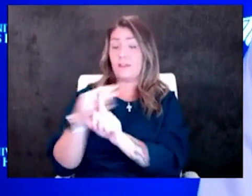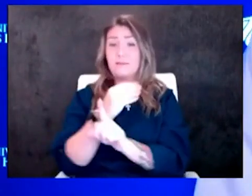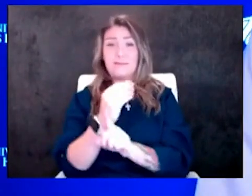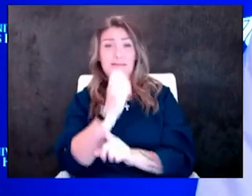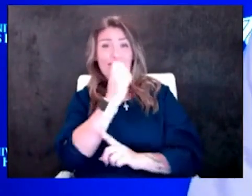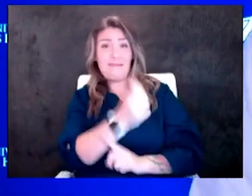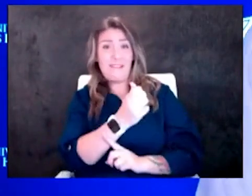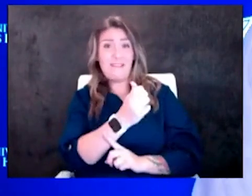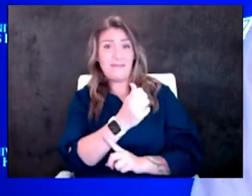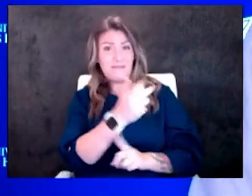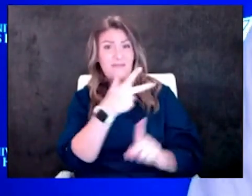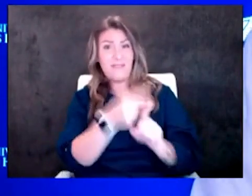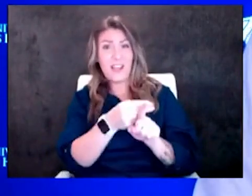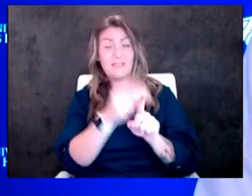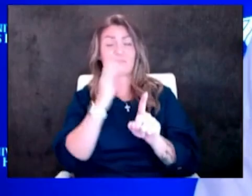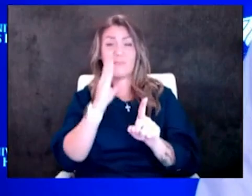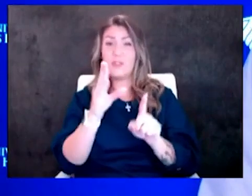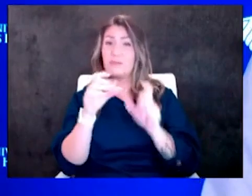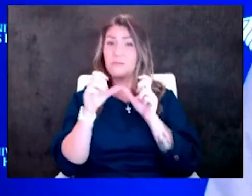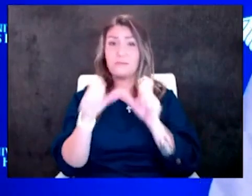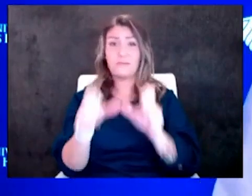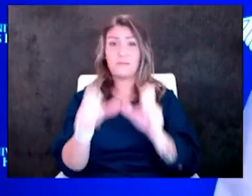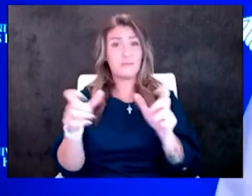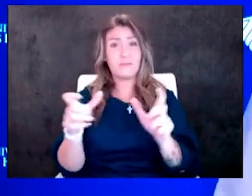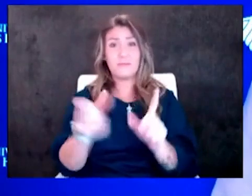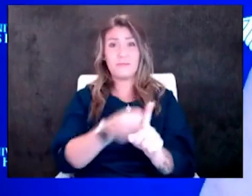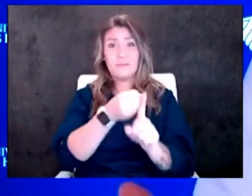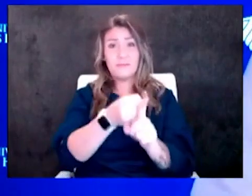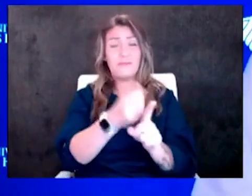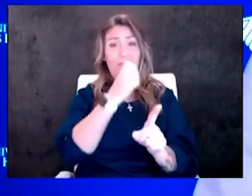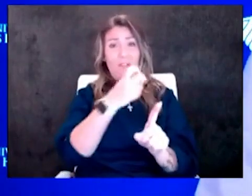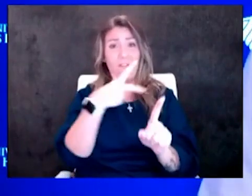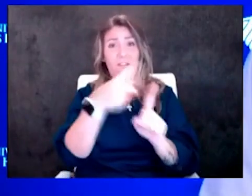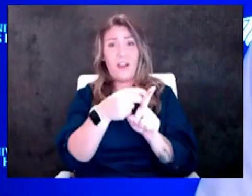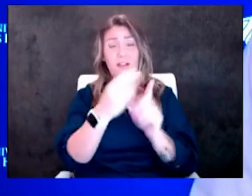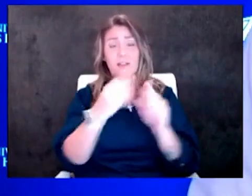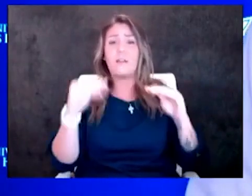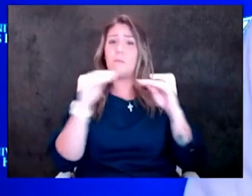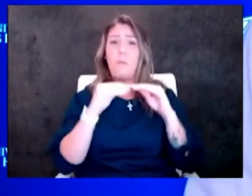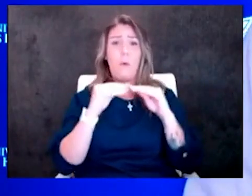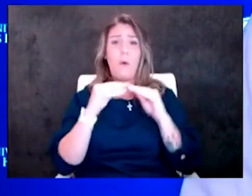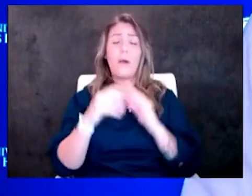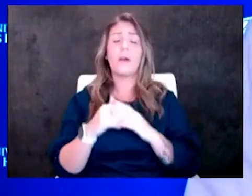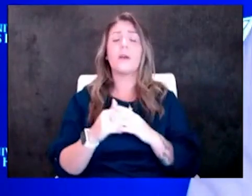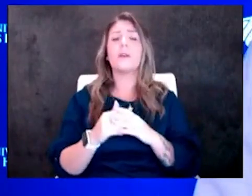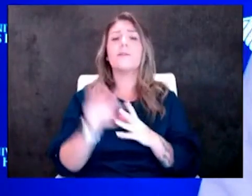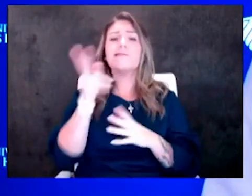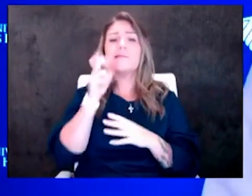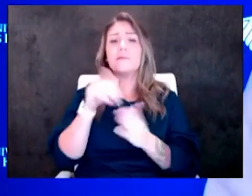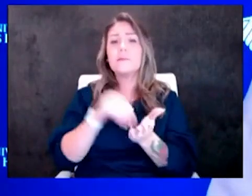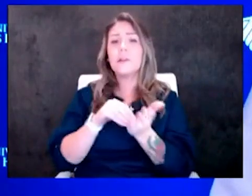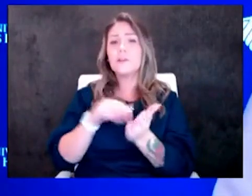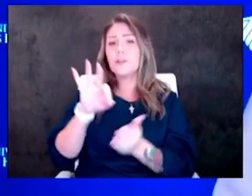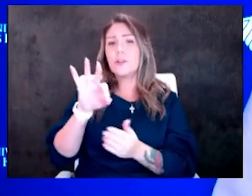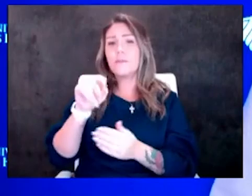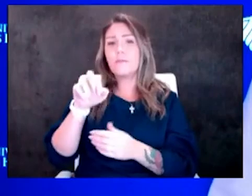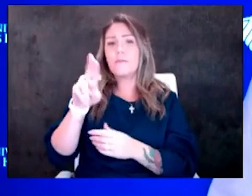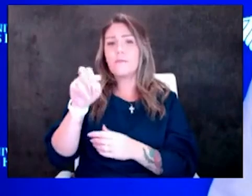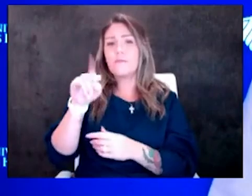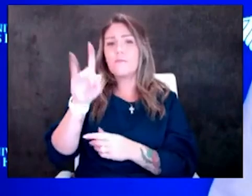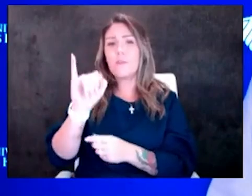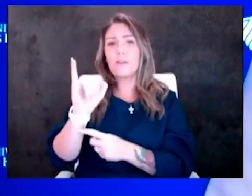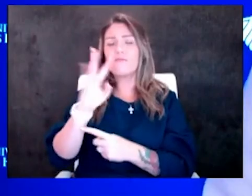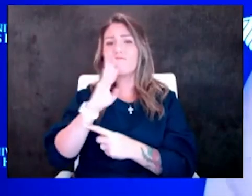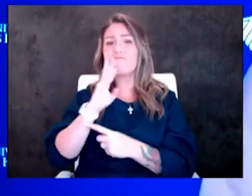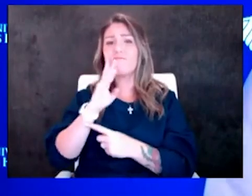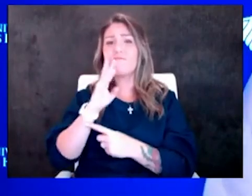going to continue to impact the unvaccinated much more. We heard Dr. Fauci talk yesterday how likely by next year this will become an